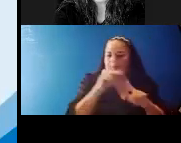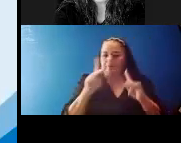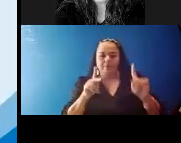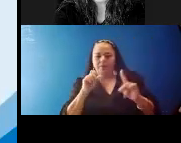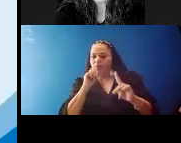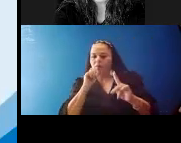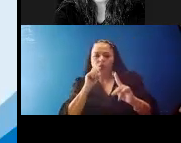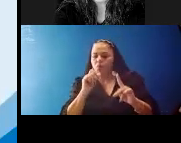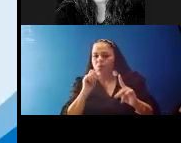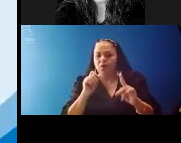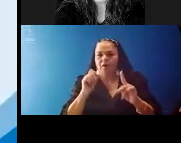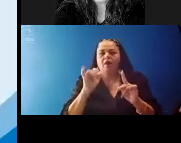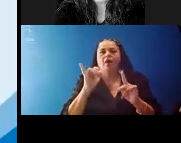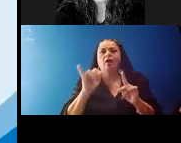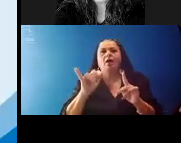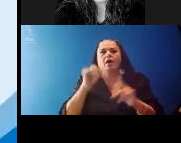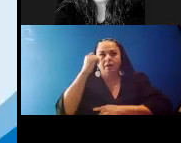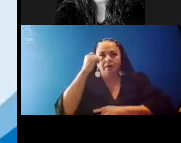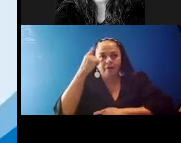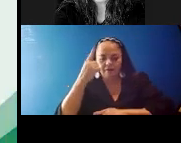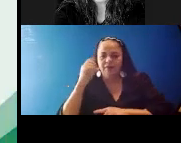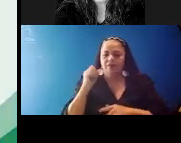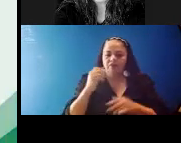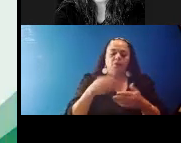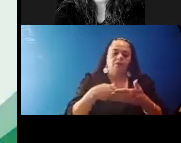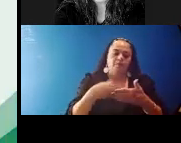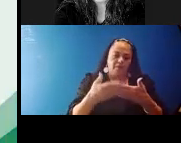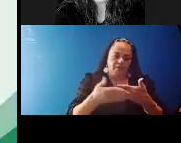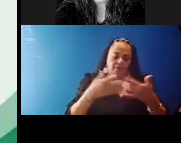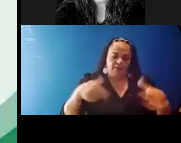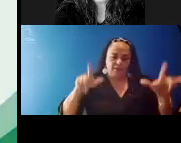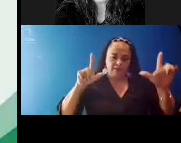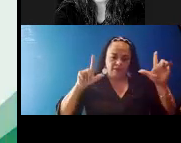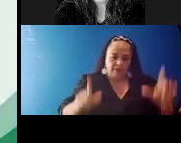that we were trying to address in our work now. Go to the next slide.